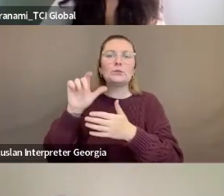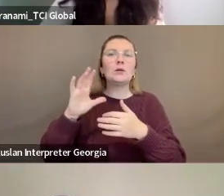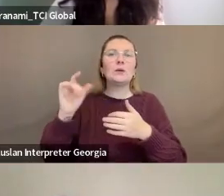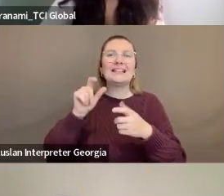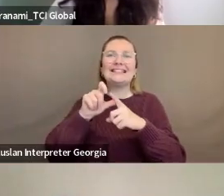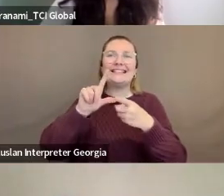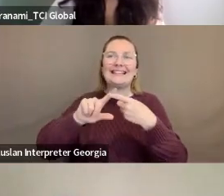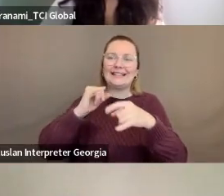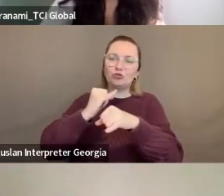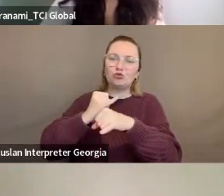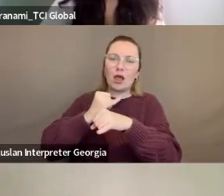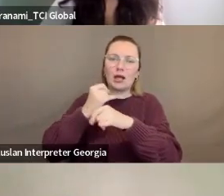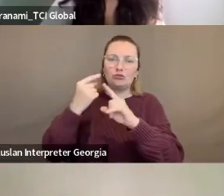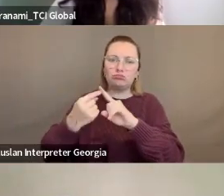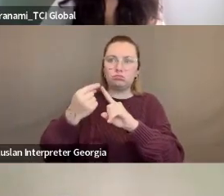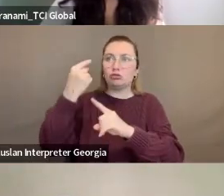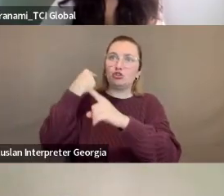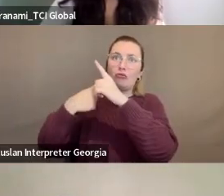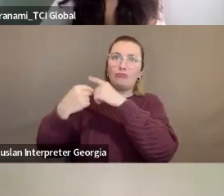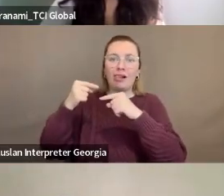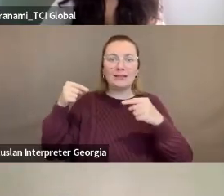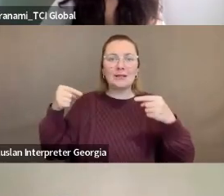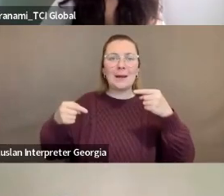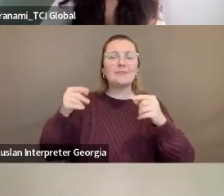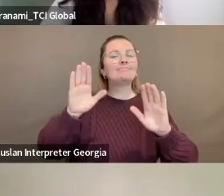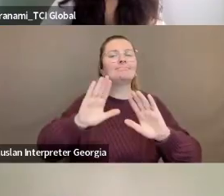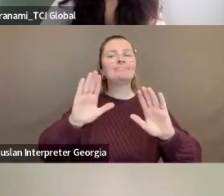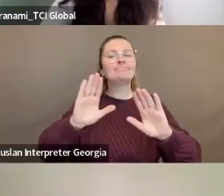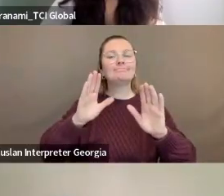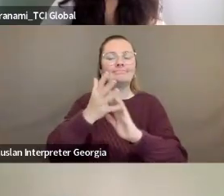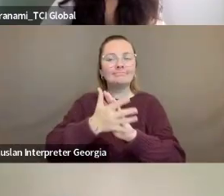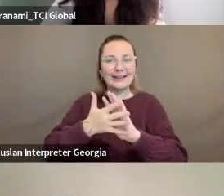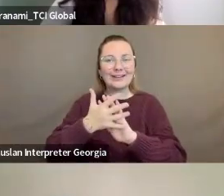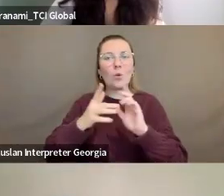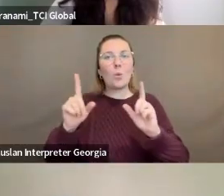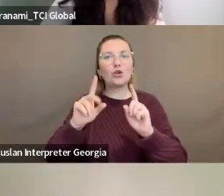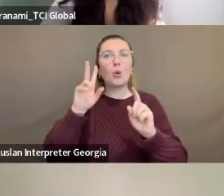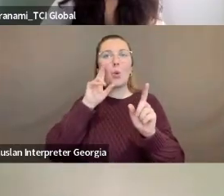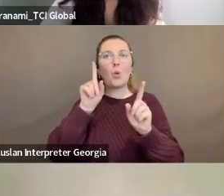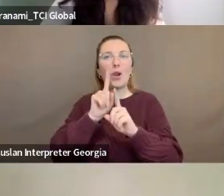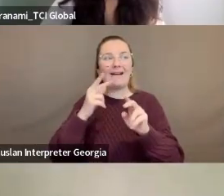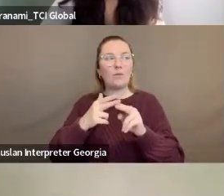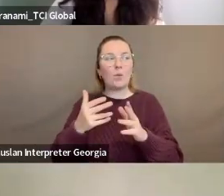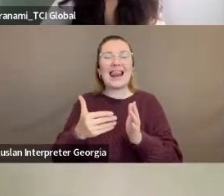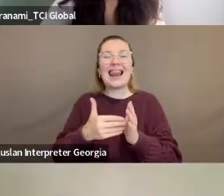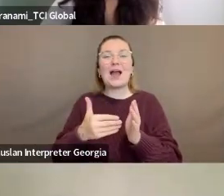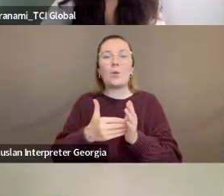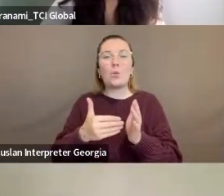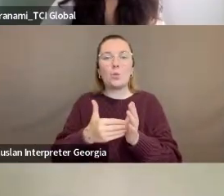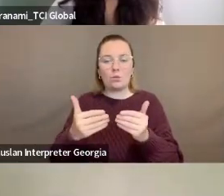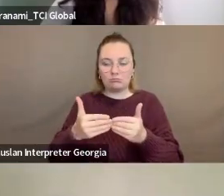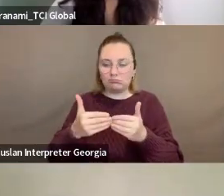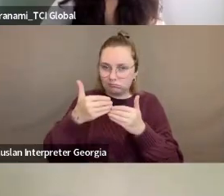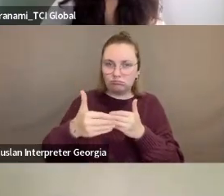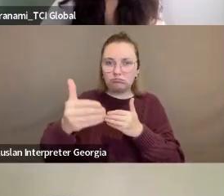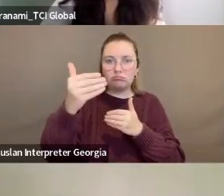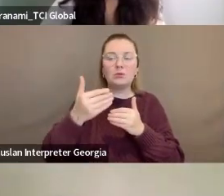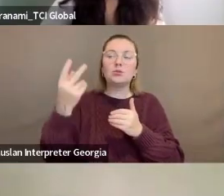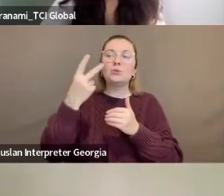historical debate. It is to ask what meaningful implementation looks like now, 20 years after